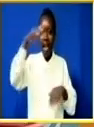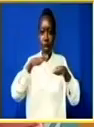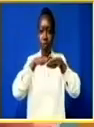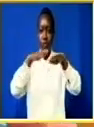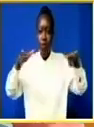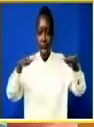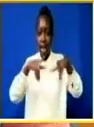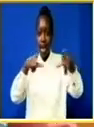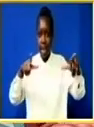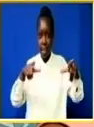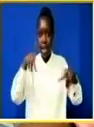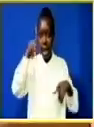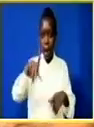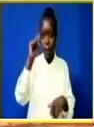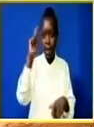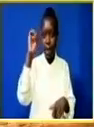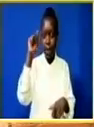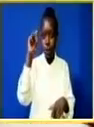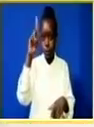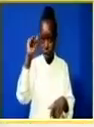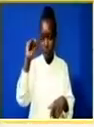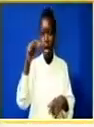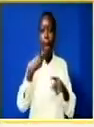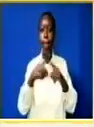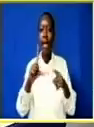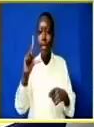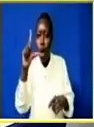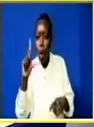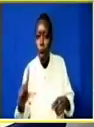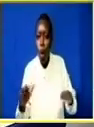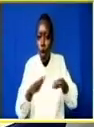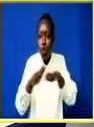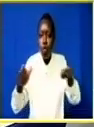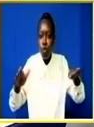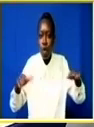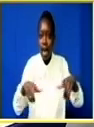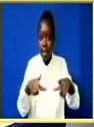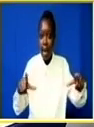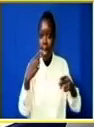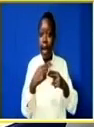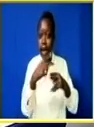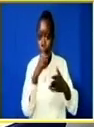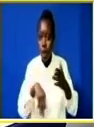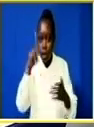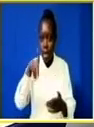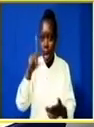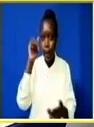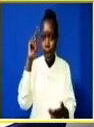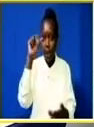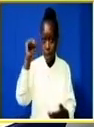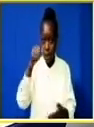Lovely. Low flat land, plains, high plateaus, but they are flat.